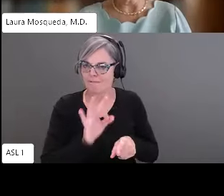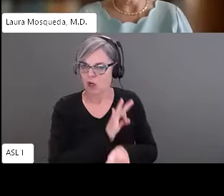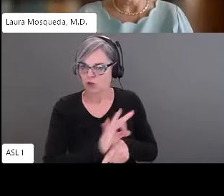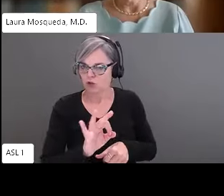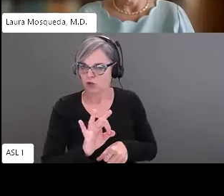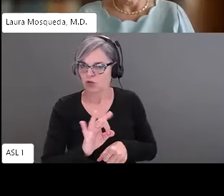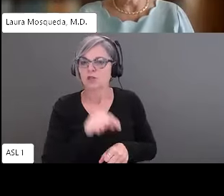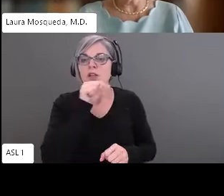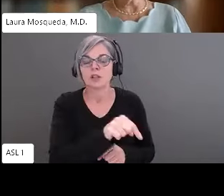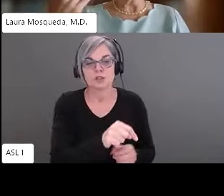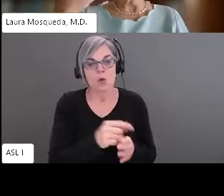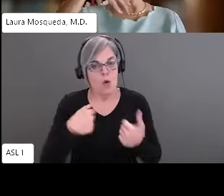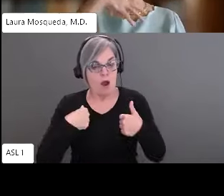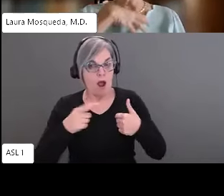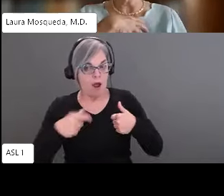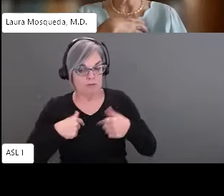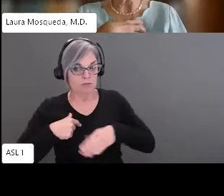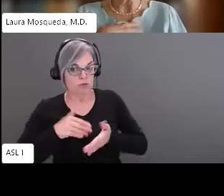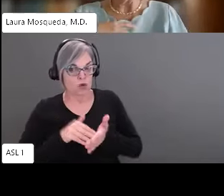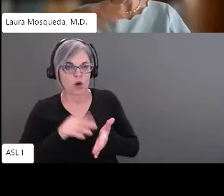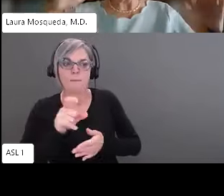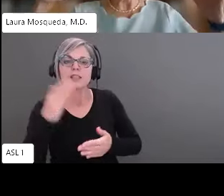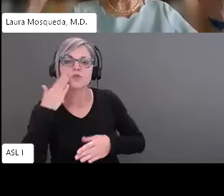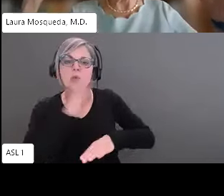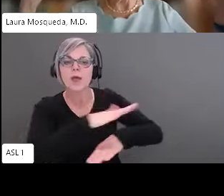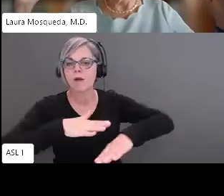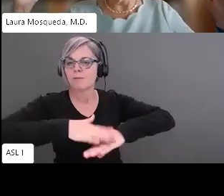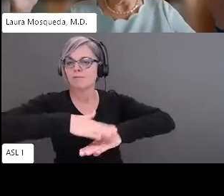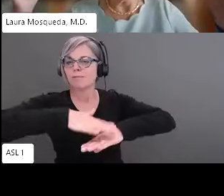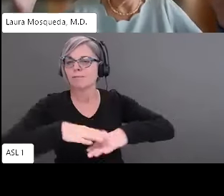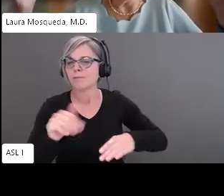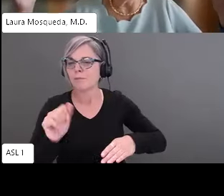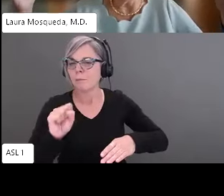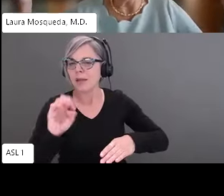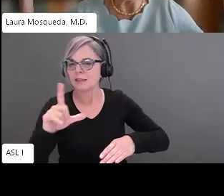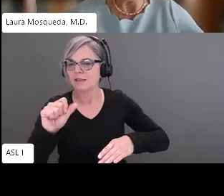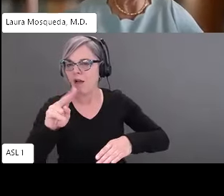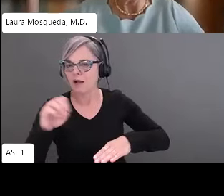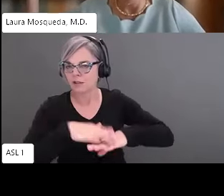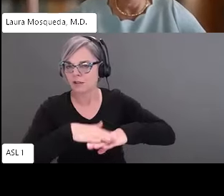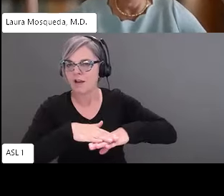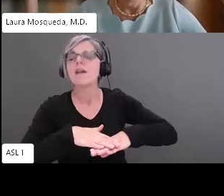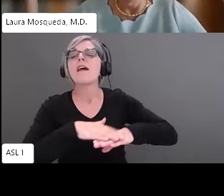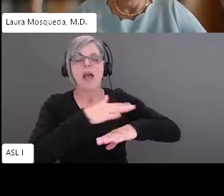are now. Because you've got people like me, I'm horrible with spatial relations